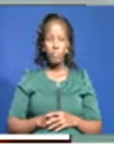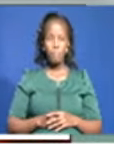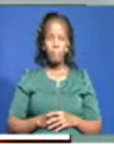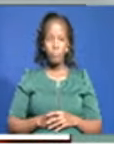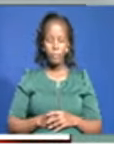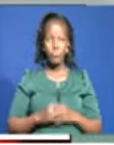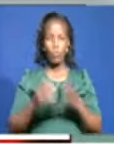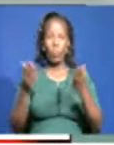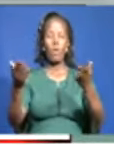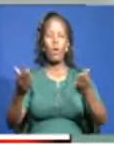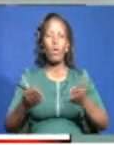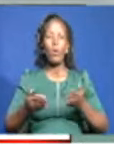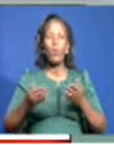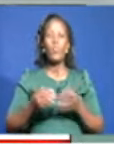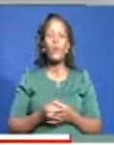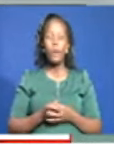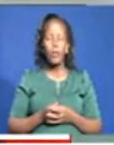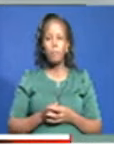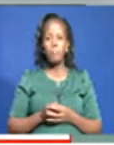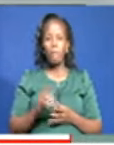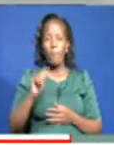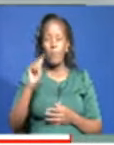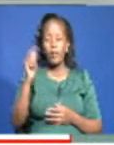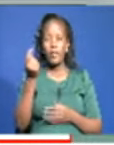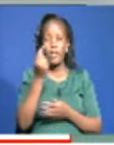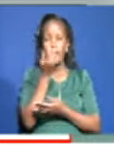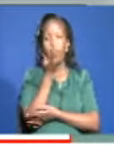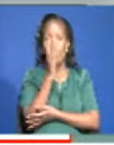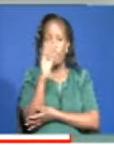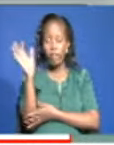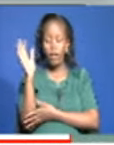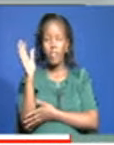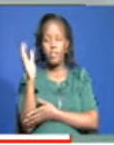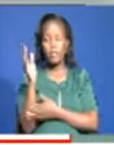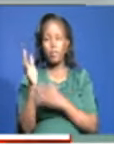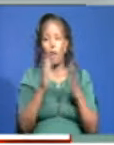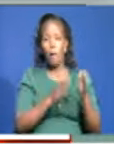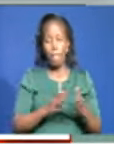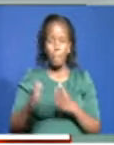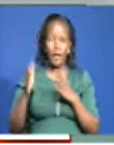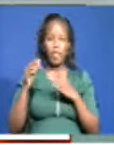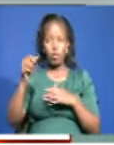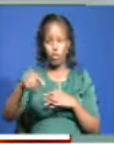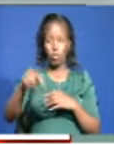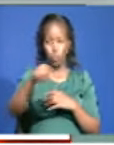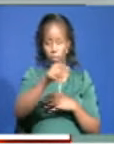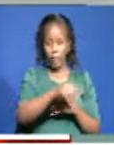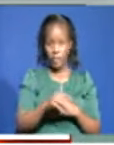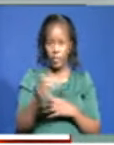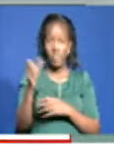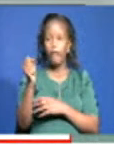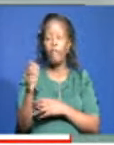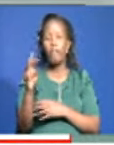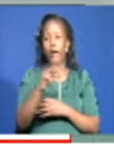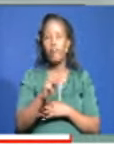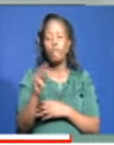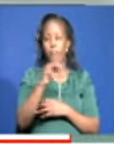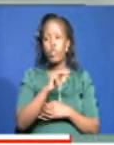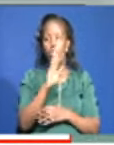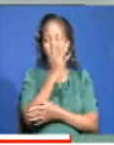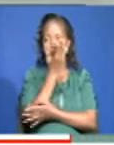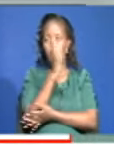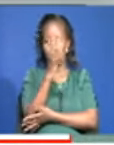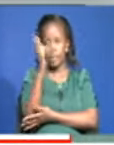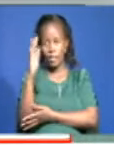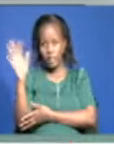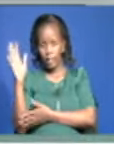Welcome back. Now, the Kenya Forest Service is planning to plant a total of 5 million trees over the next 5 years as a way of